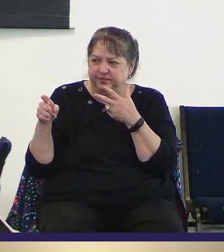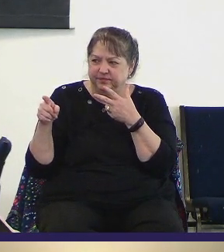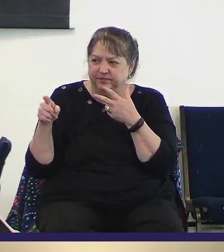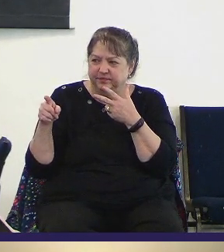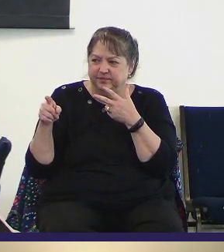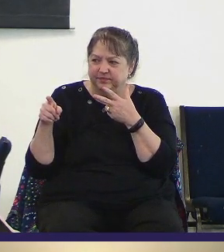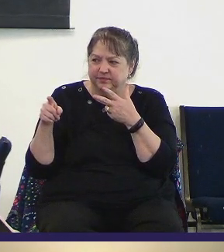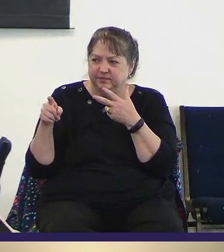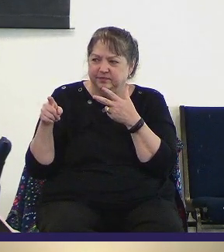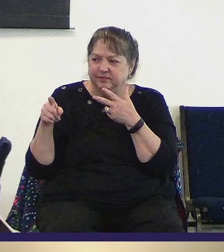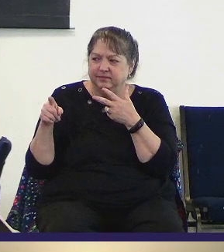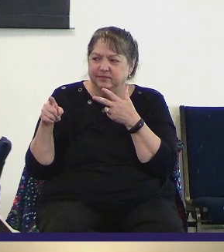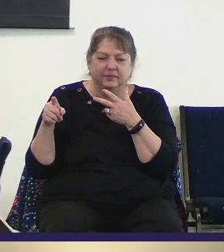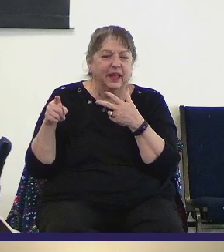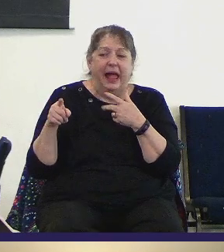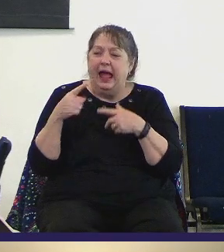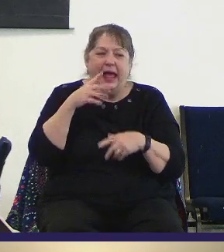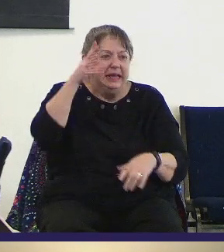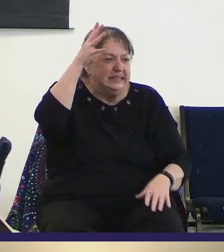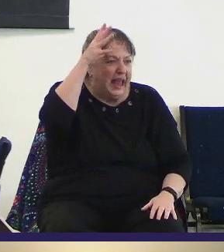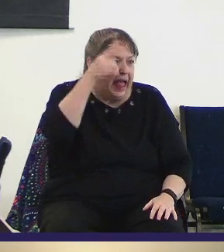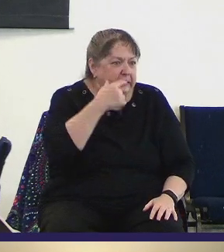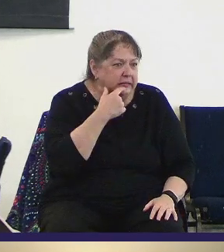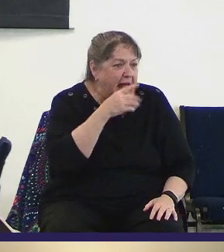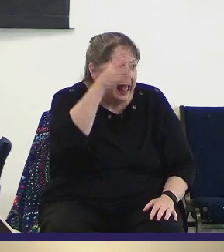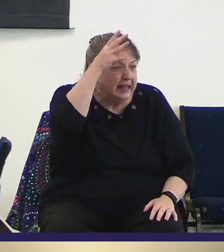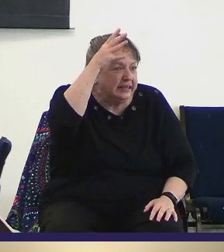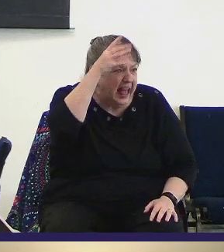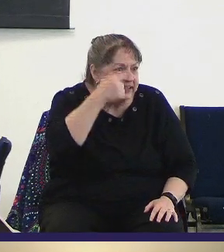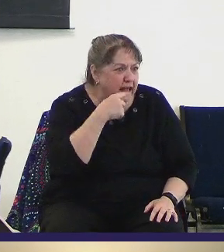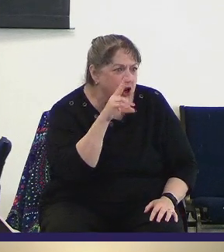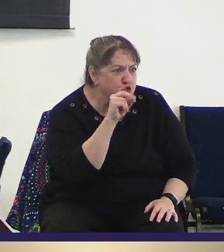No preaching. I'm just kidding.